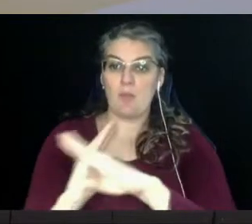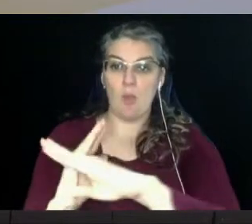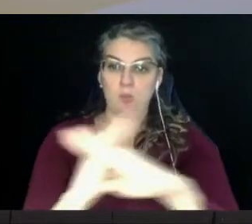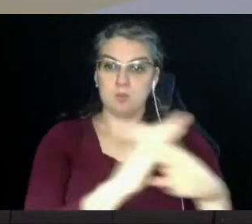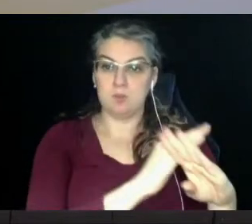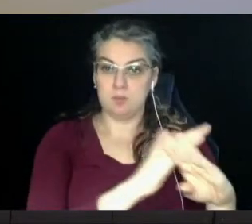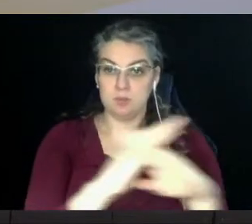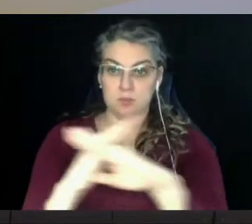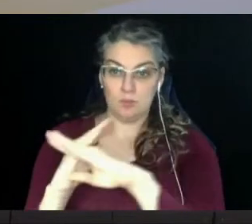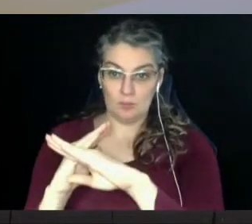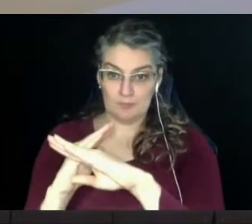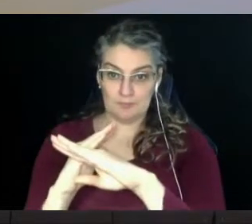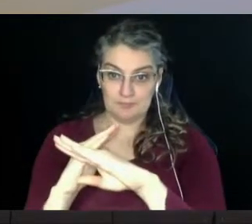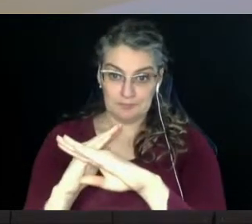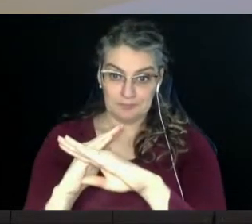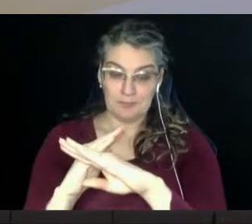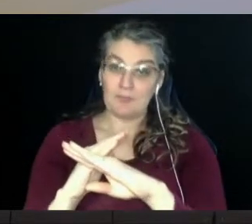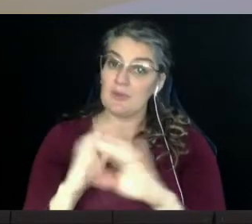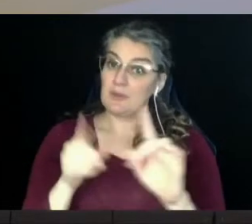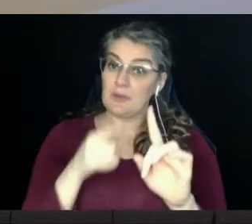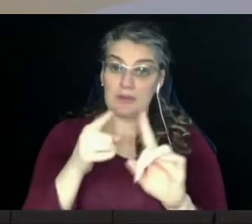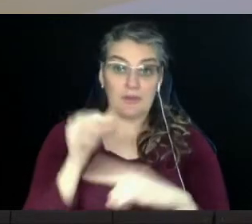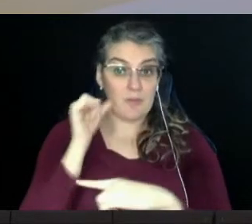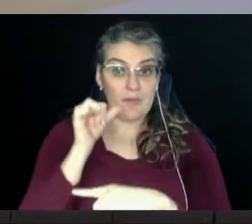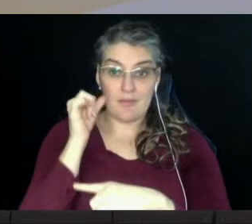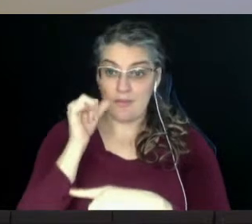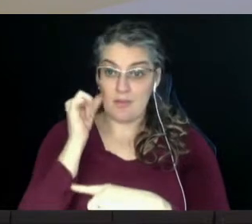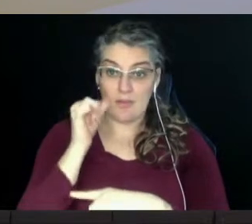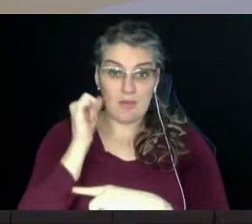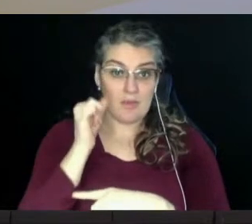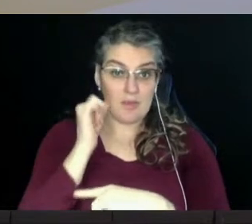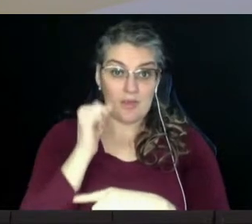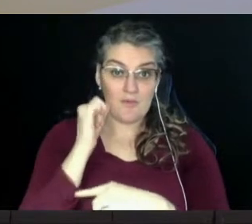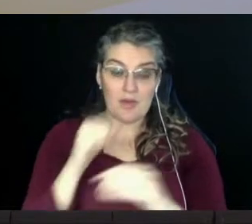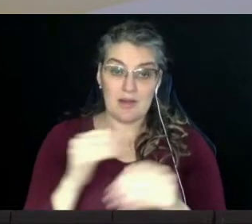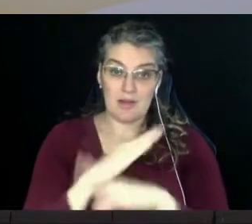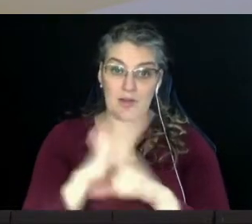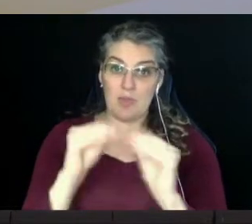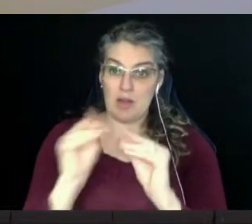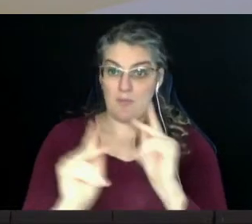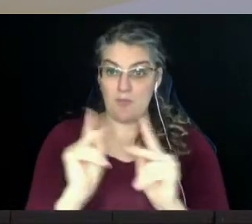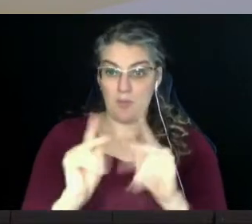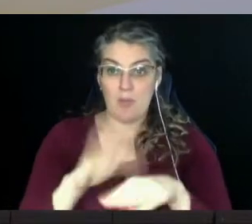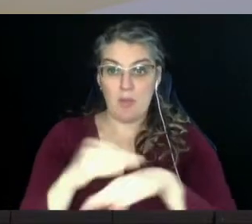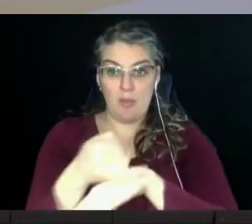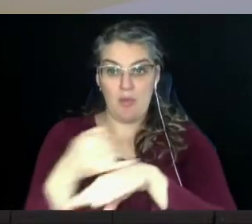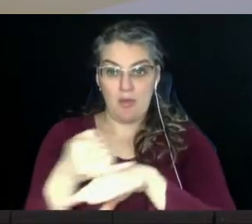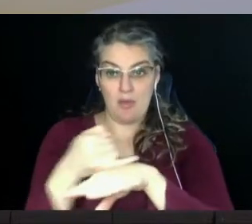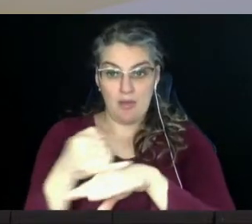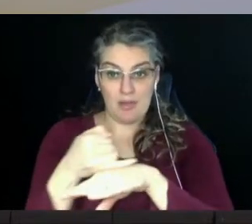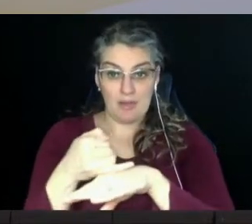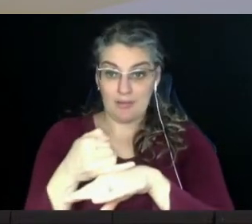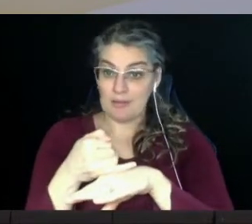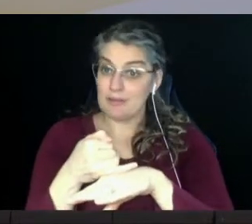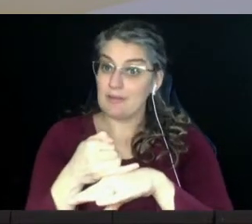our best to continue to protect Islanders from COVID-19, and that includes all the things that we've been doing: border